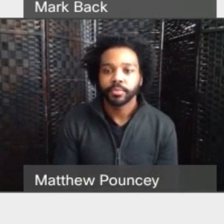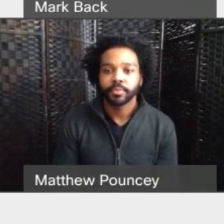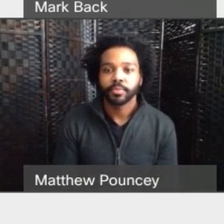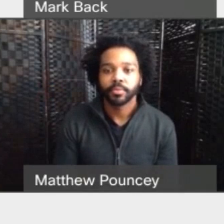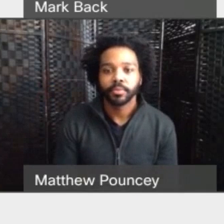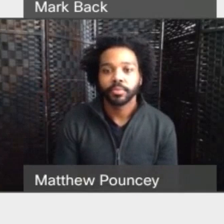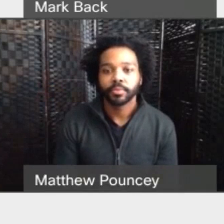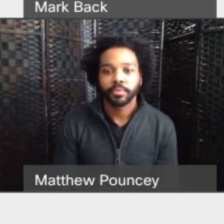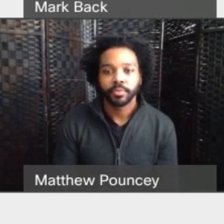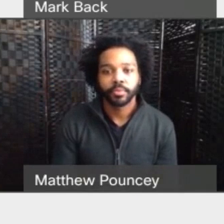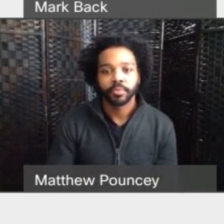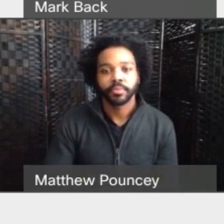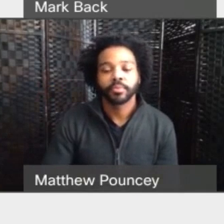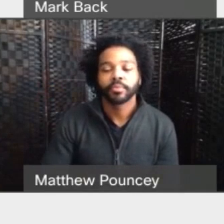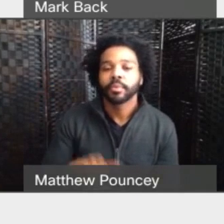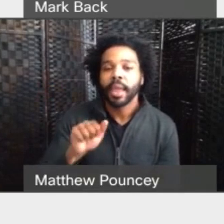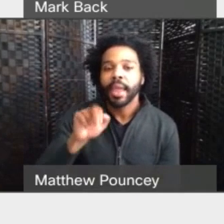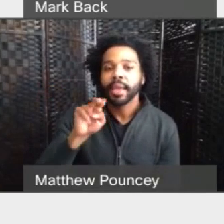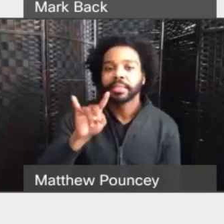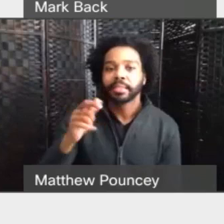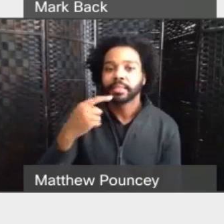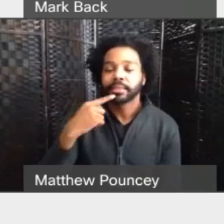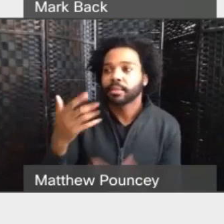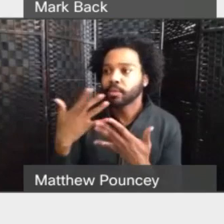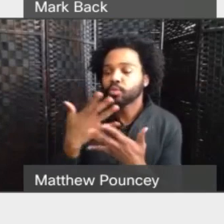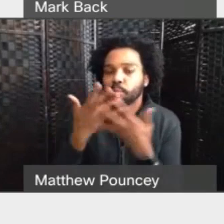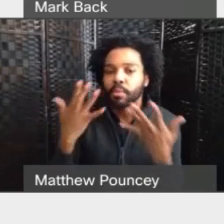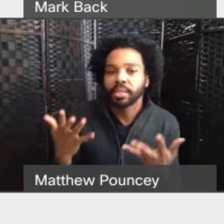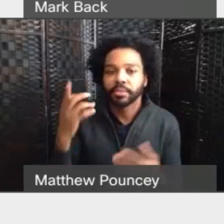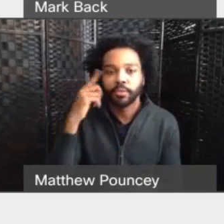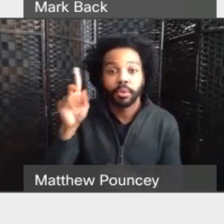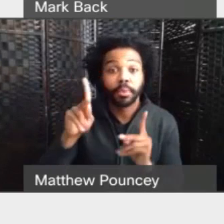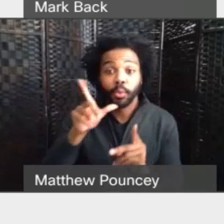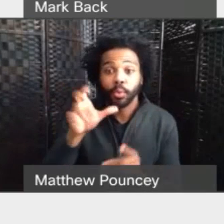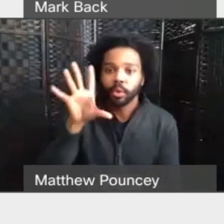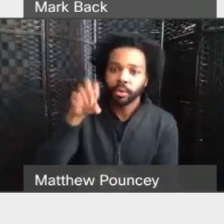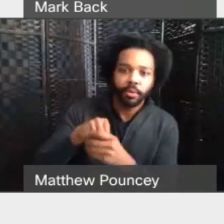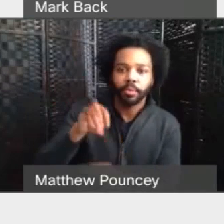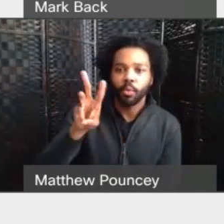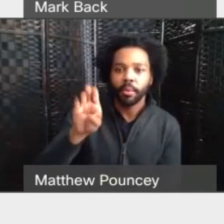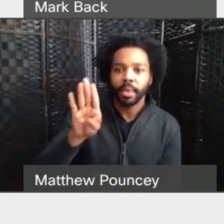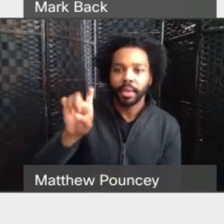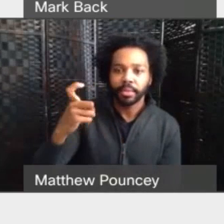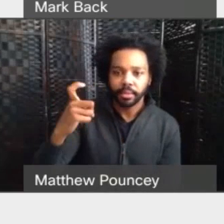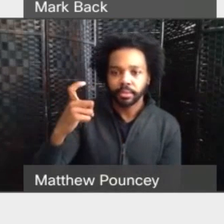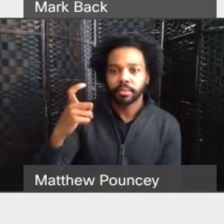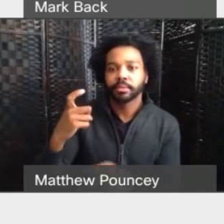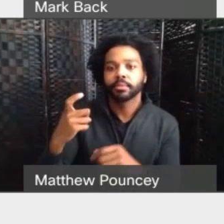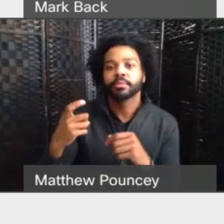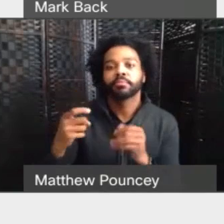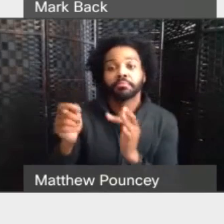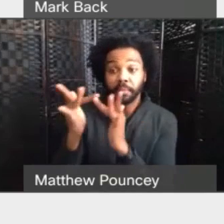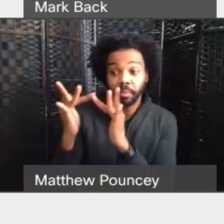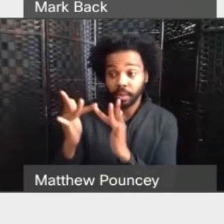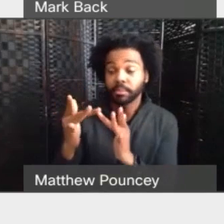So thank you very much for people who are on the WebEx via computer. There are links in the